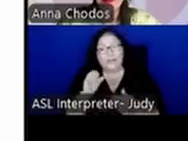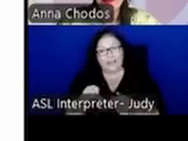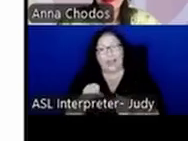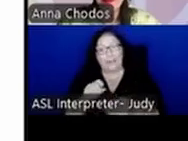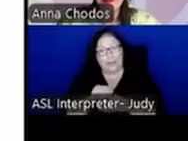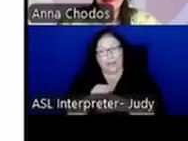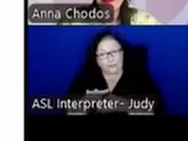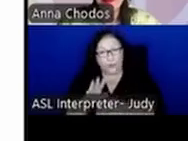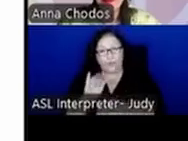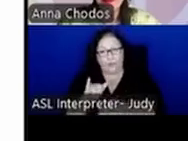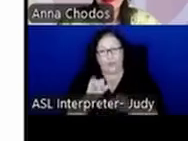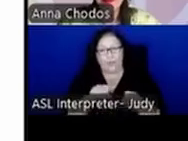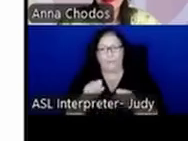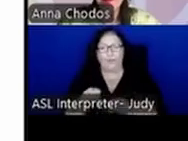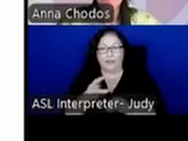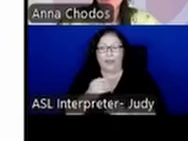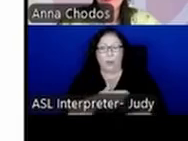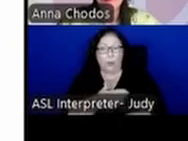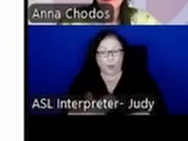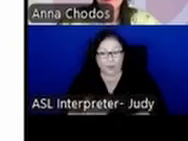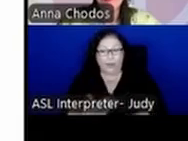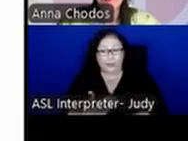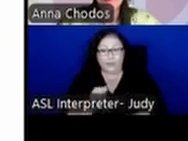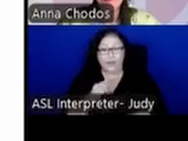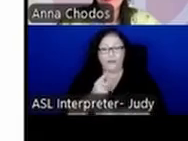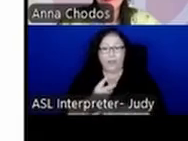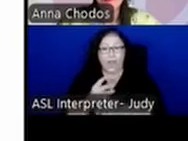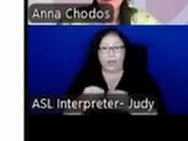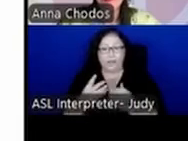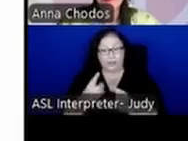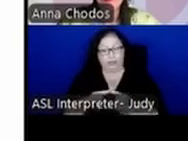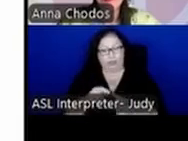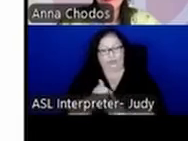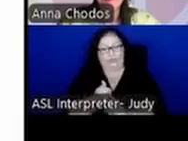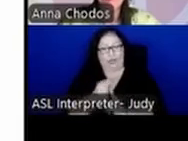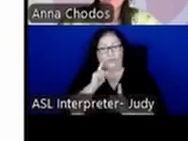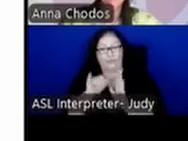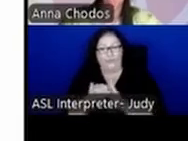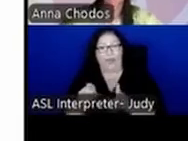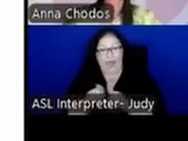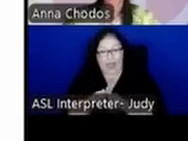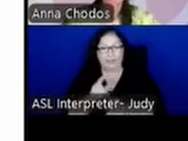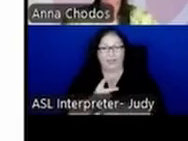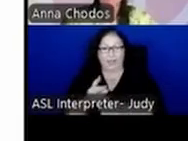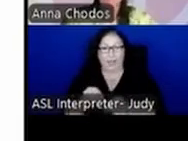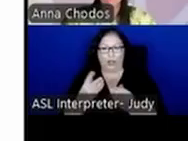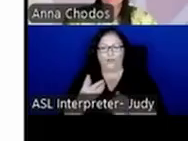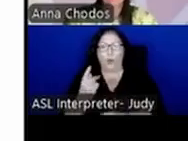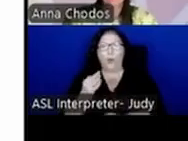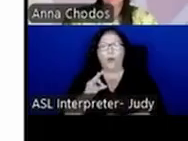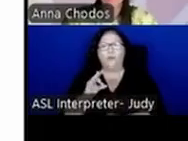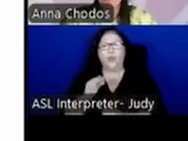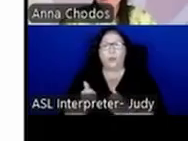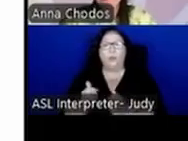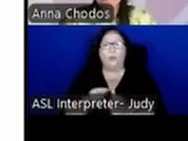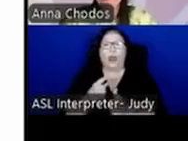and willingness of caregivers to self-identify as caregivers. So one of the primary strategies that I'm going to talk